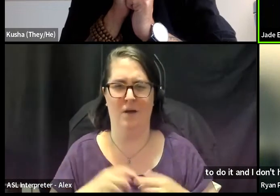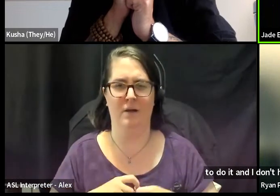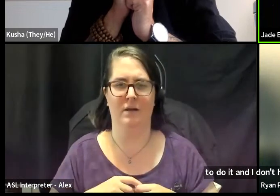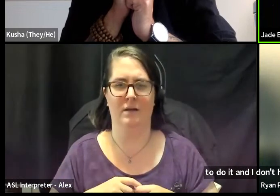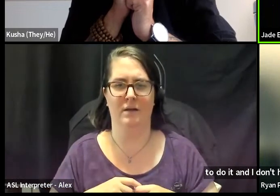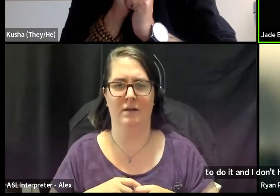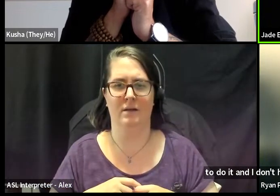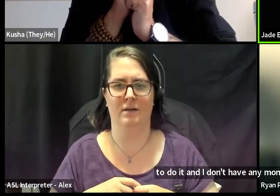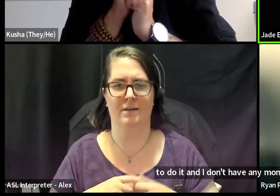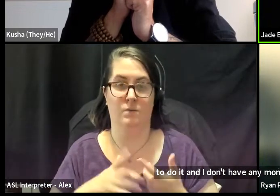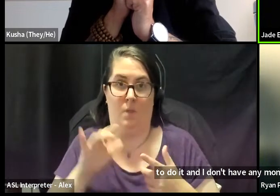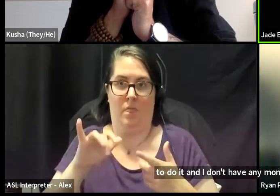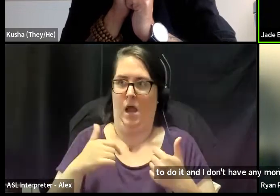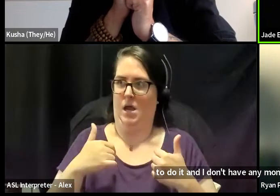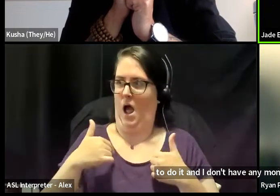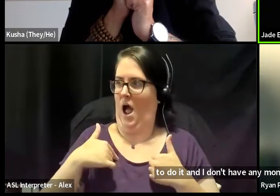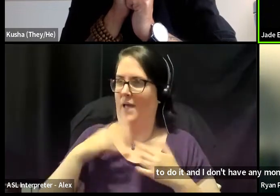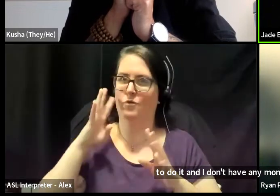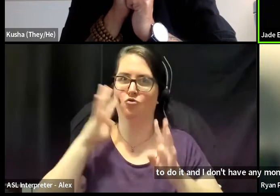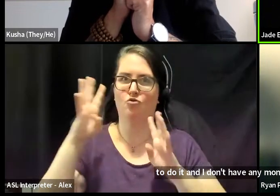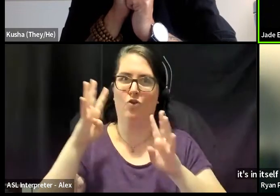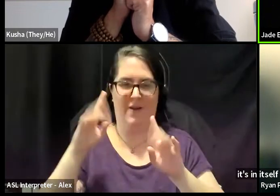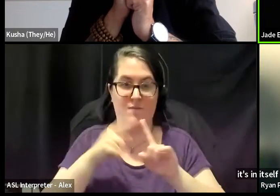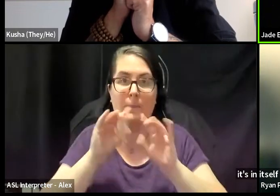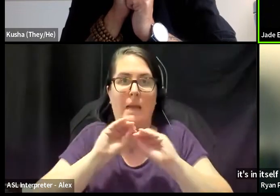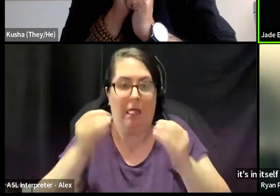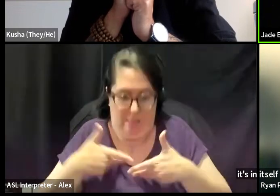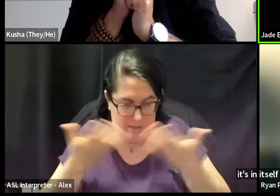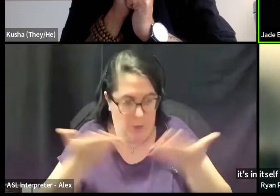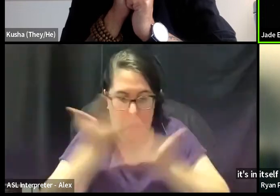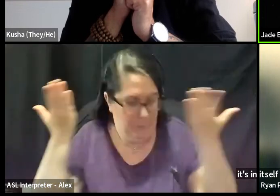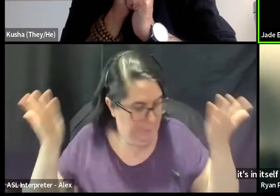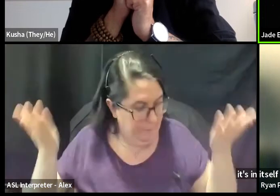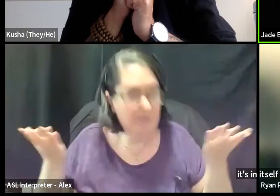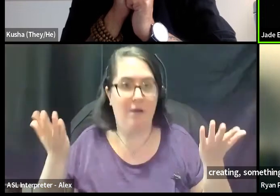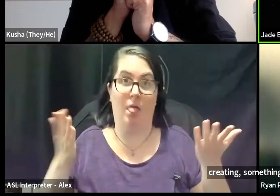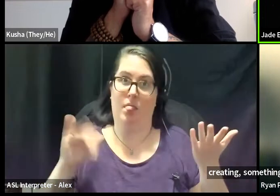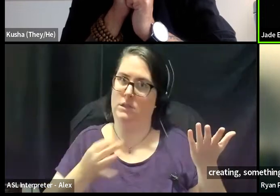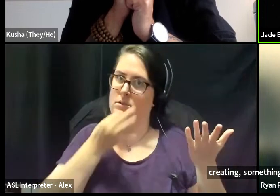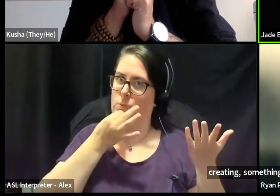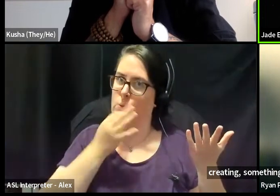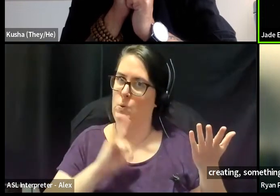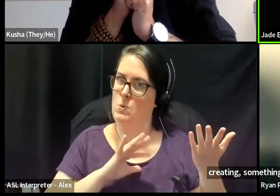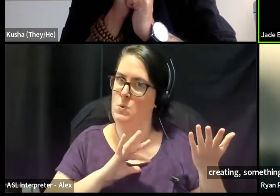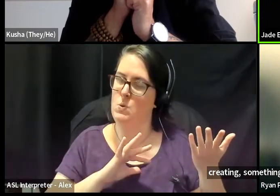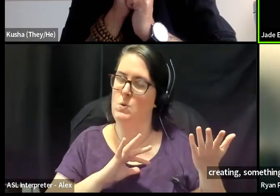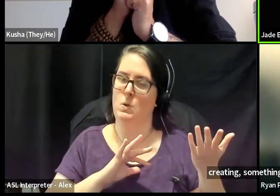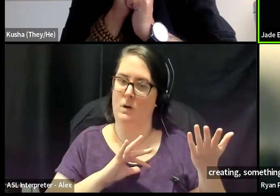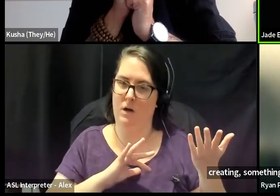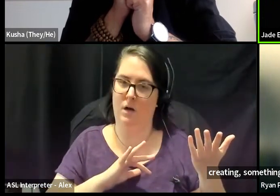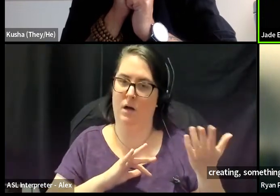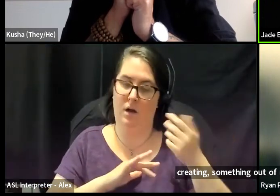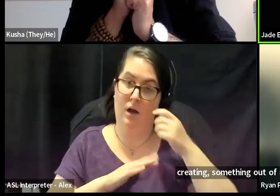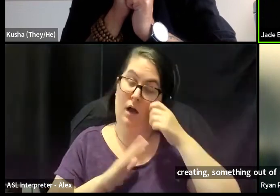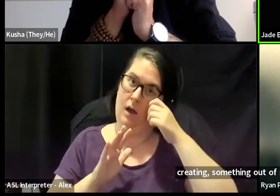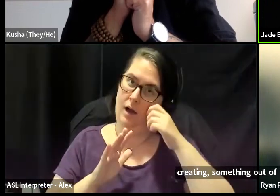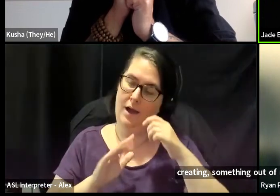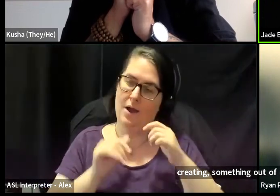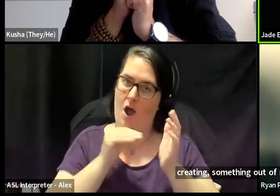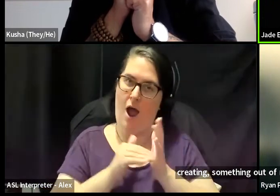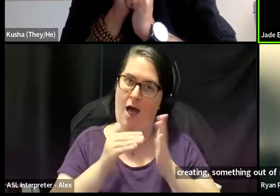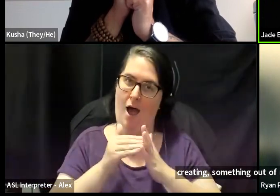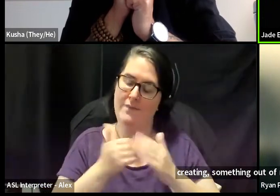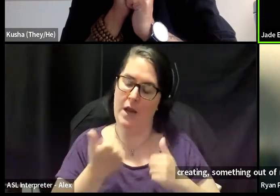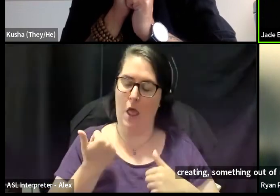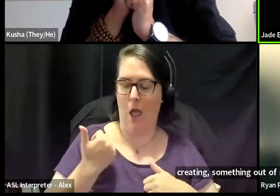that in itself, creating something out of nothing, that's a talent. I don't often toot my own horn, but